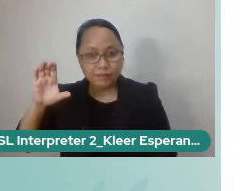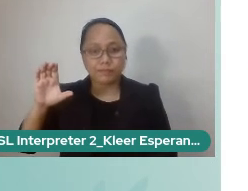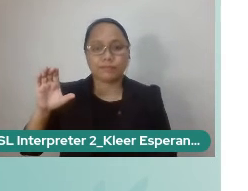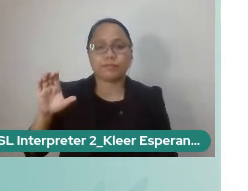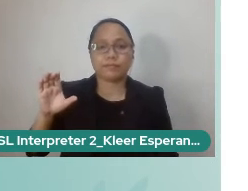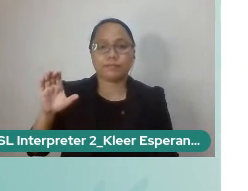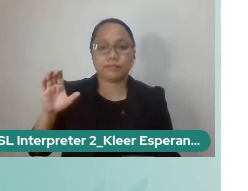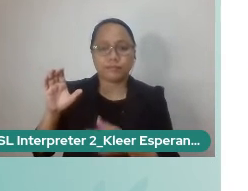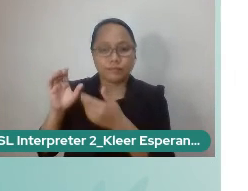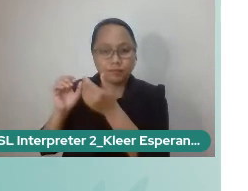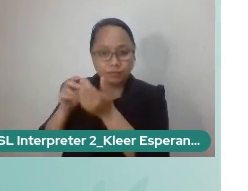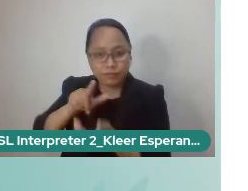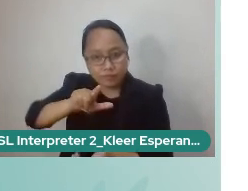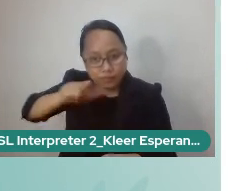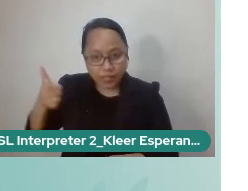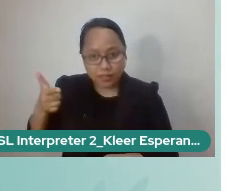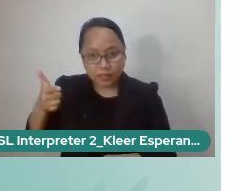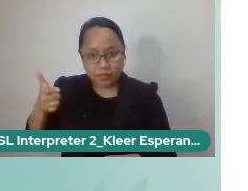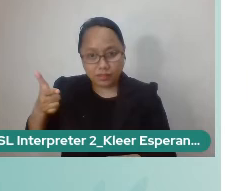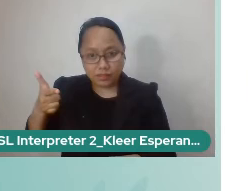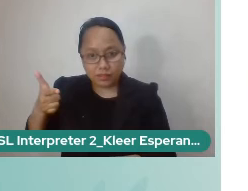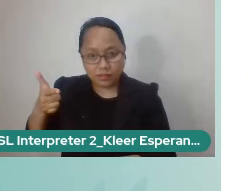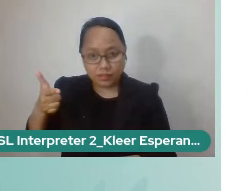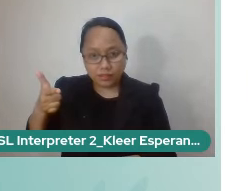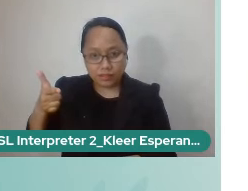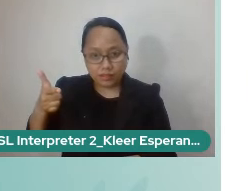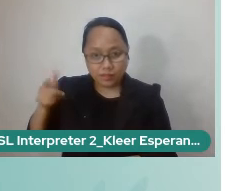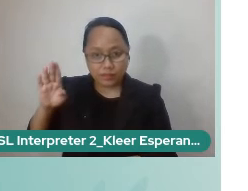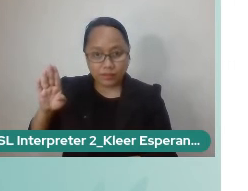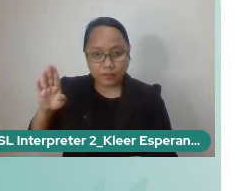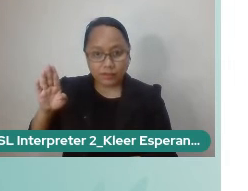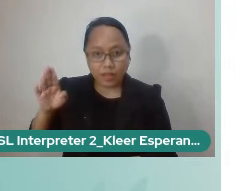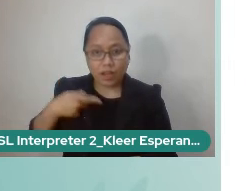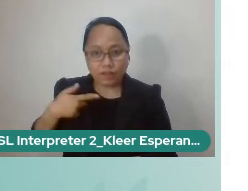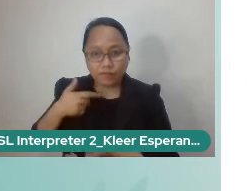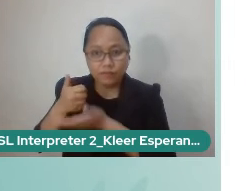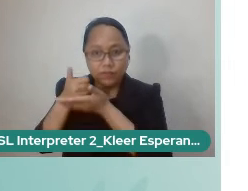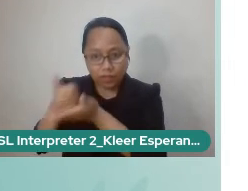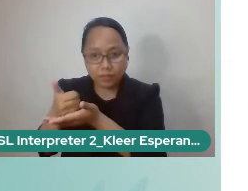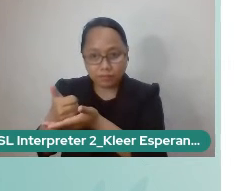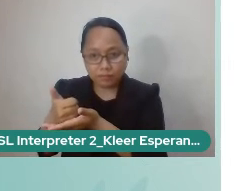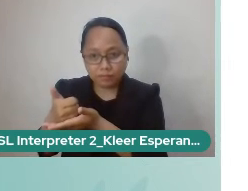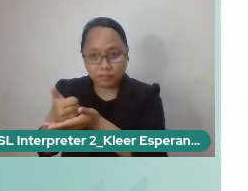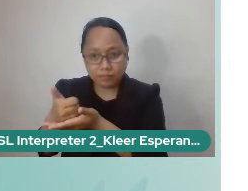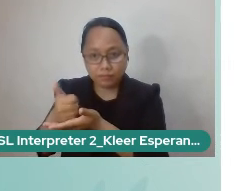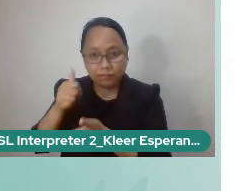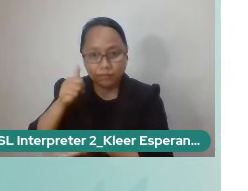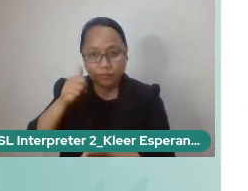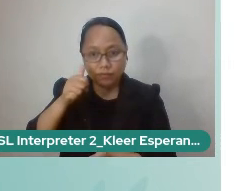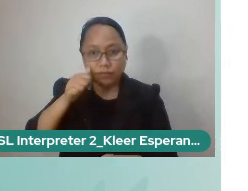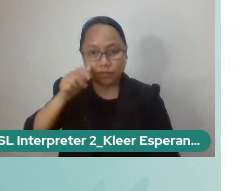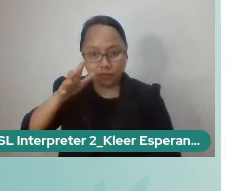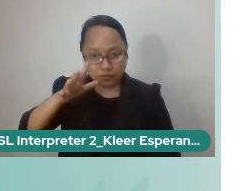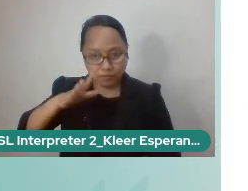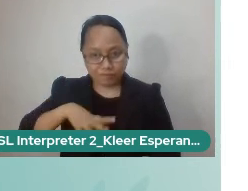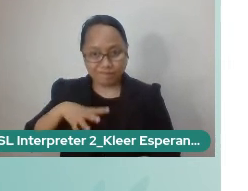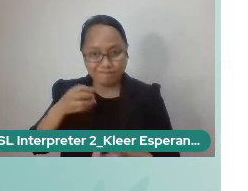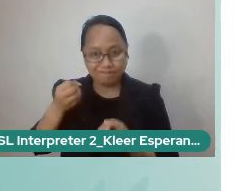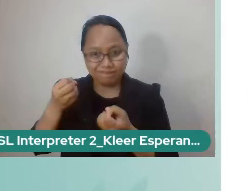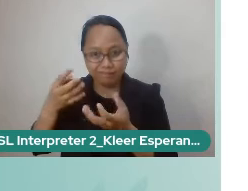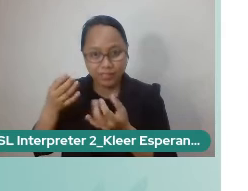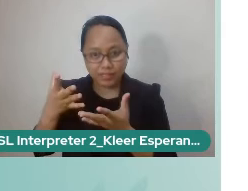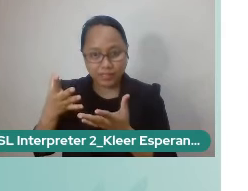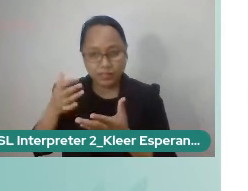uh, have 50,000 women plus around 6,900 women living